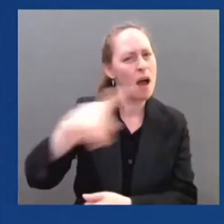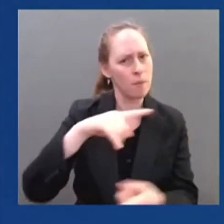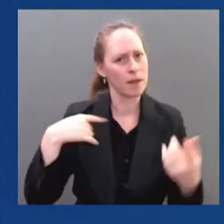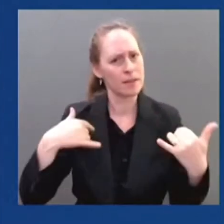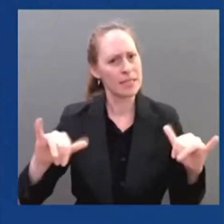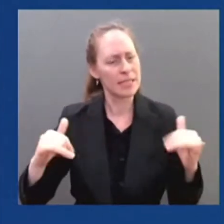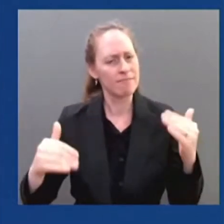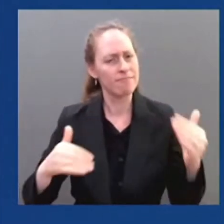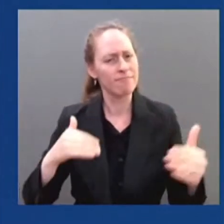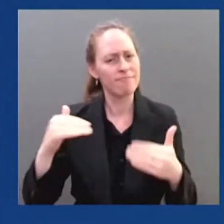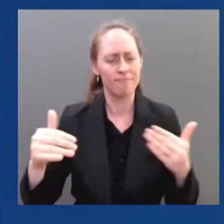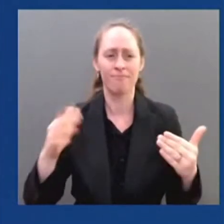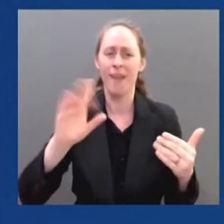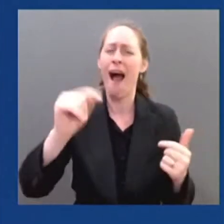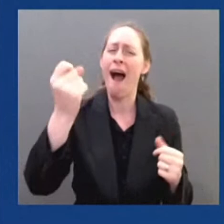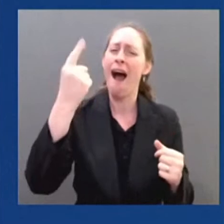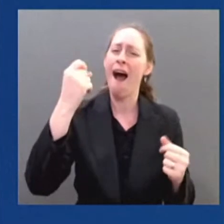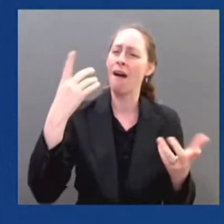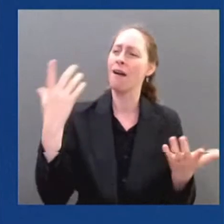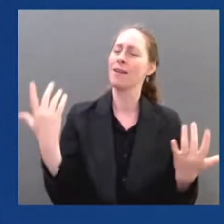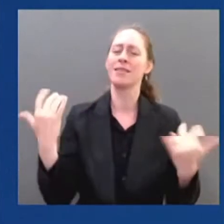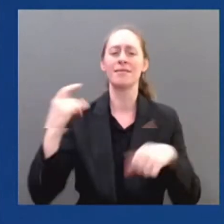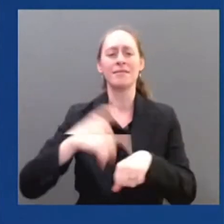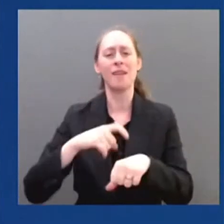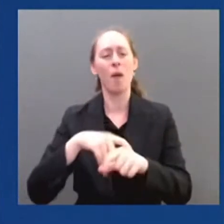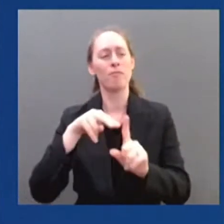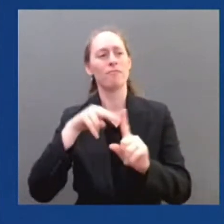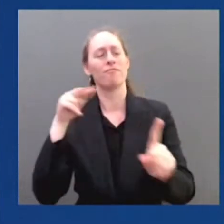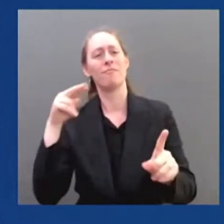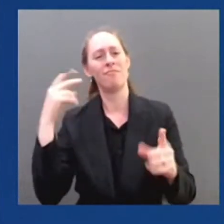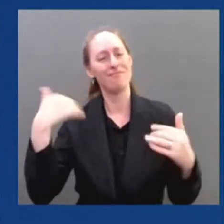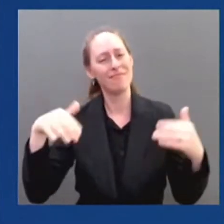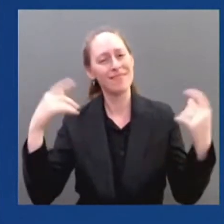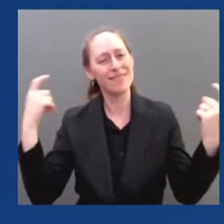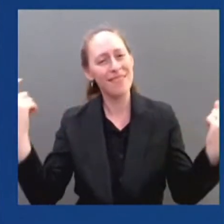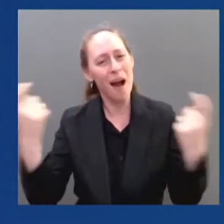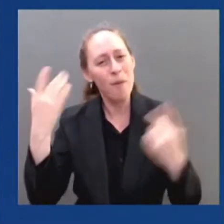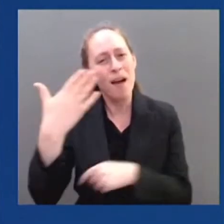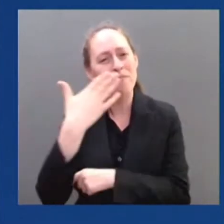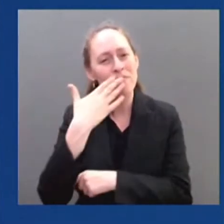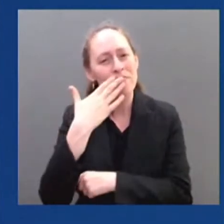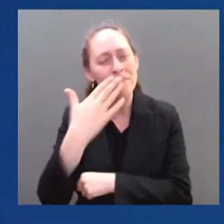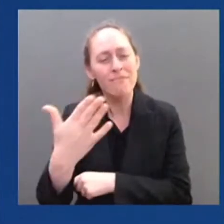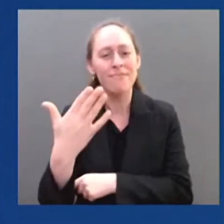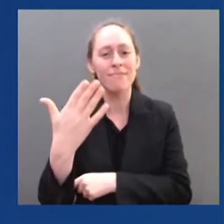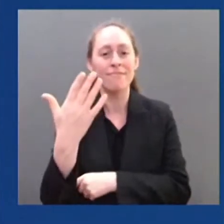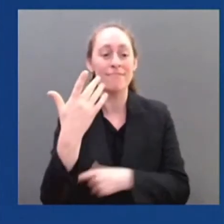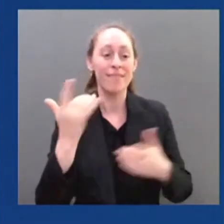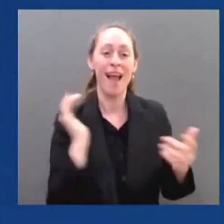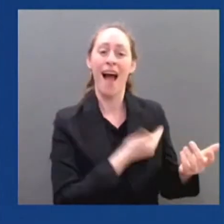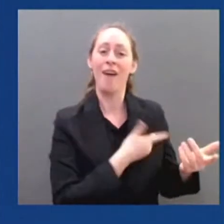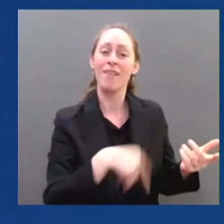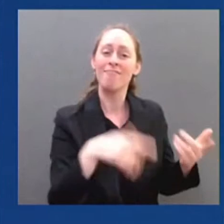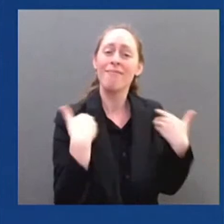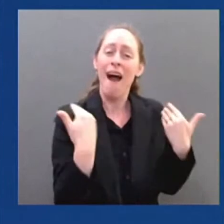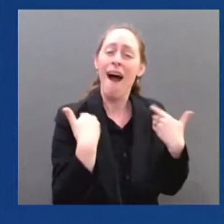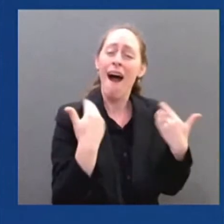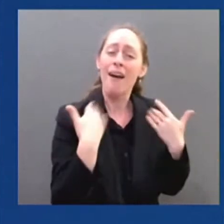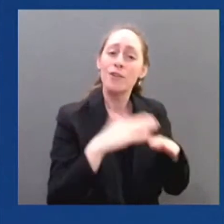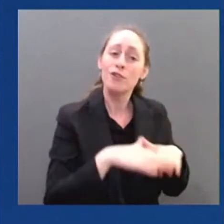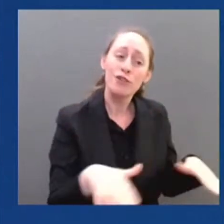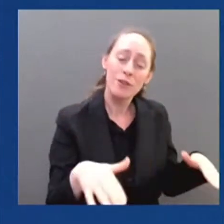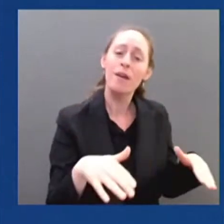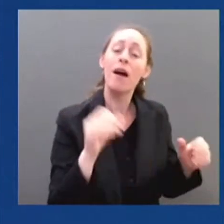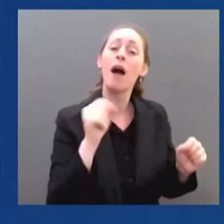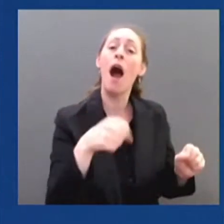this week, as the littlest members of our society begin to get vaccinated, we need to take a moment and reflect on the good news that is. All right,